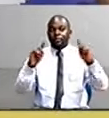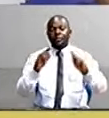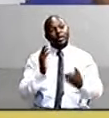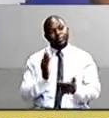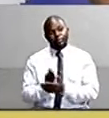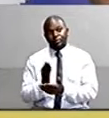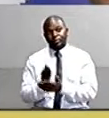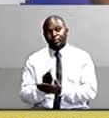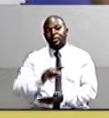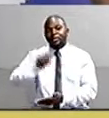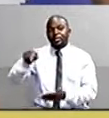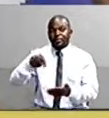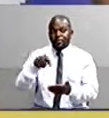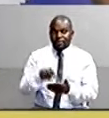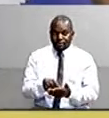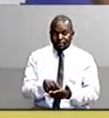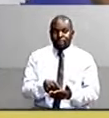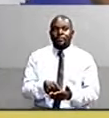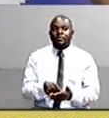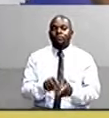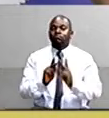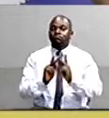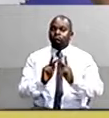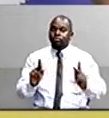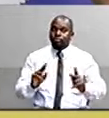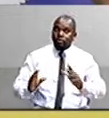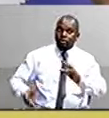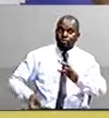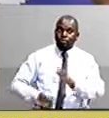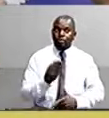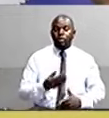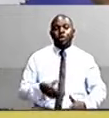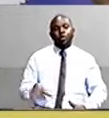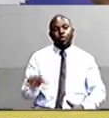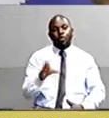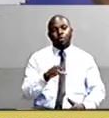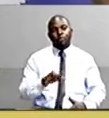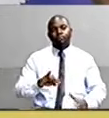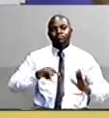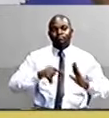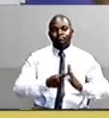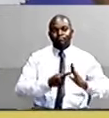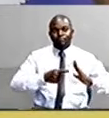Peace Center is going to put in place all the necessary